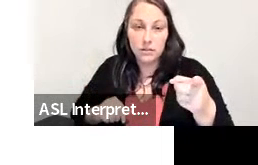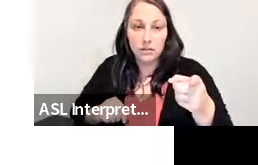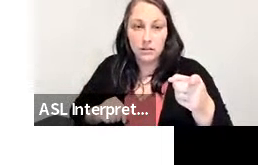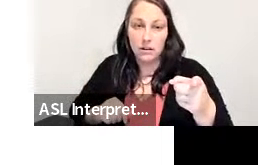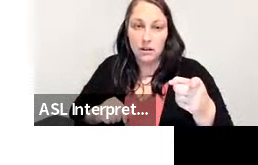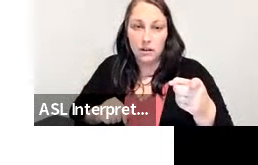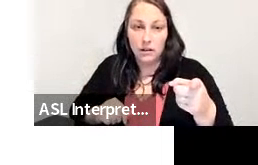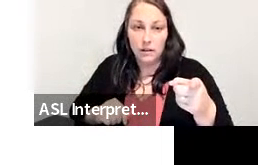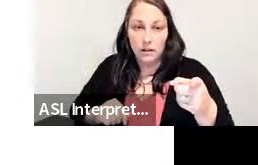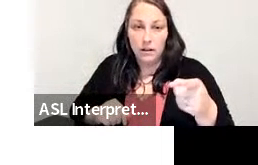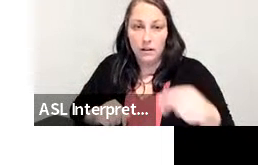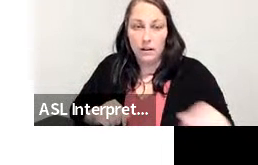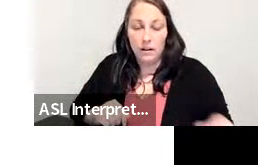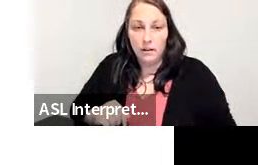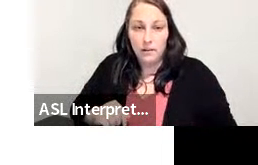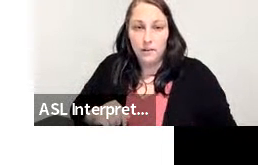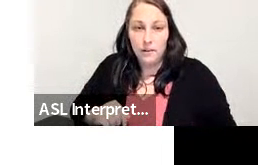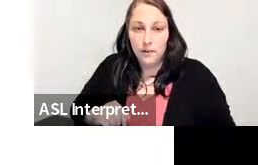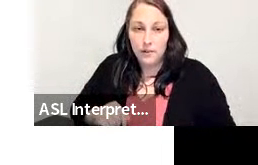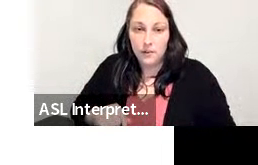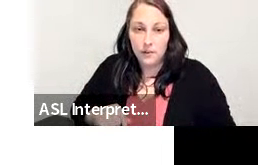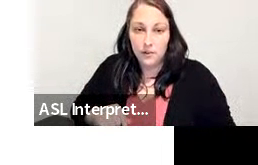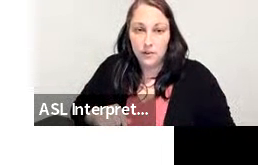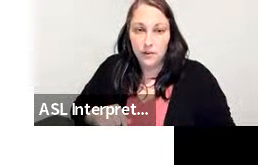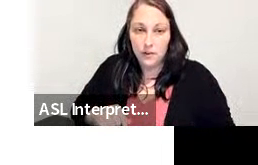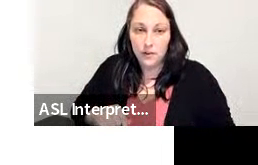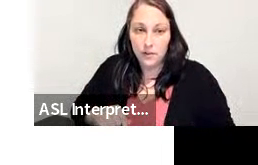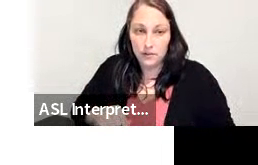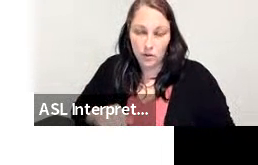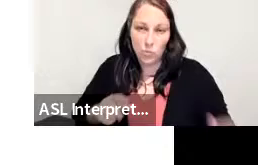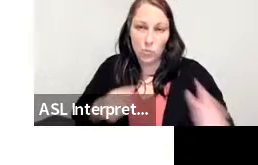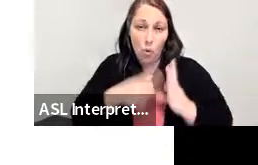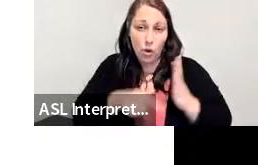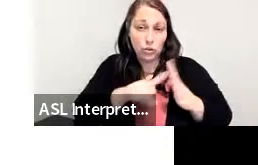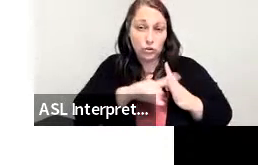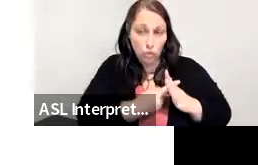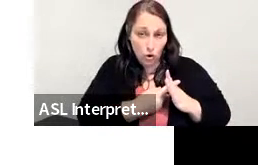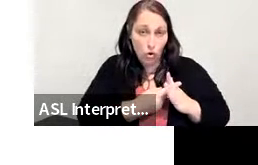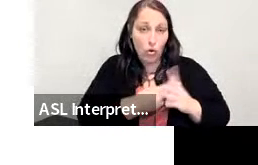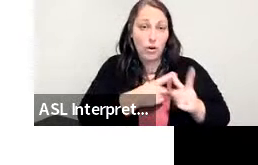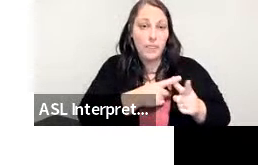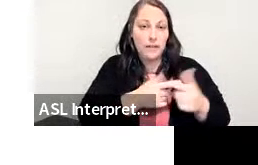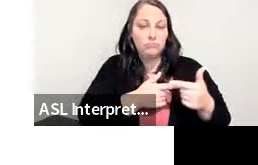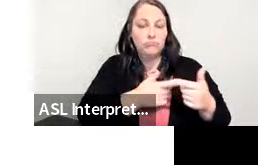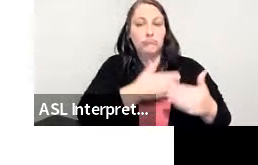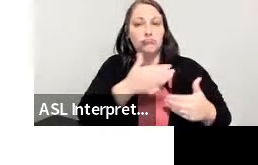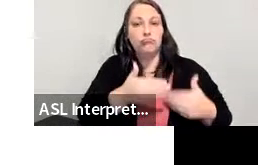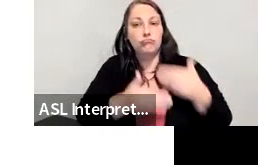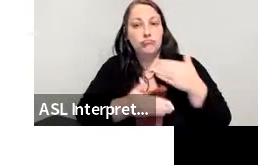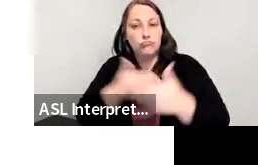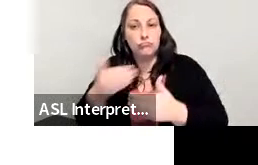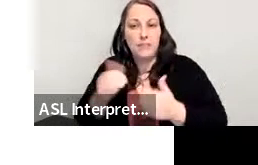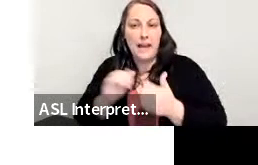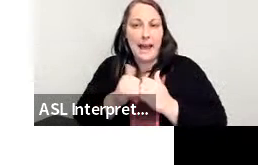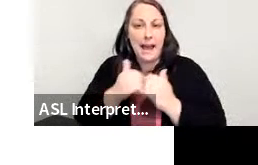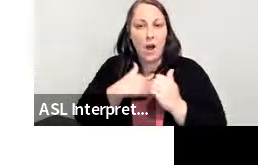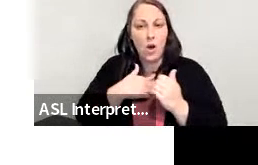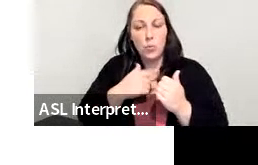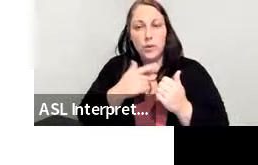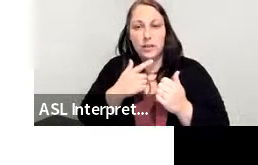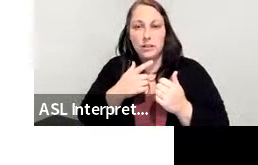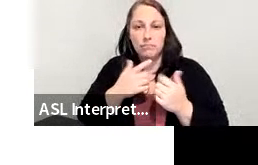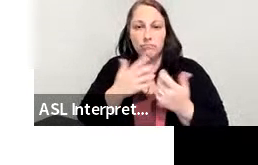how we actually refined the massing from what you saw earlier from the stage 1 PUD.